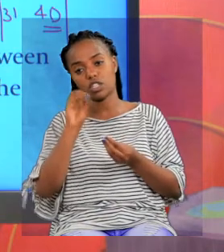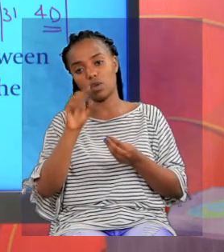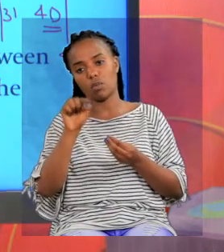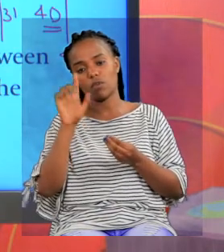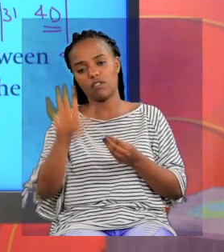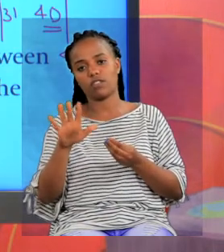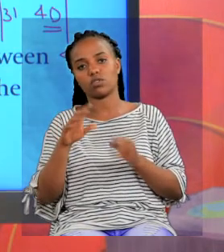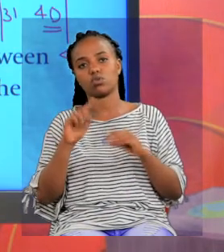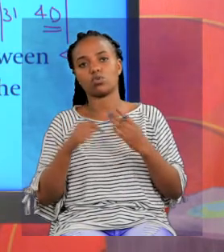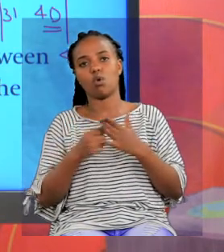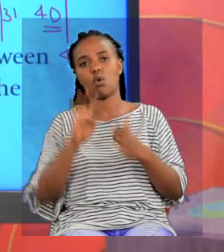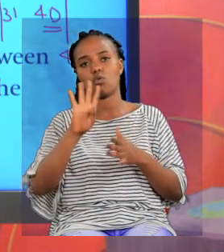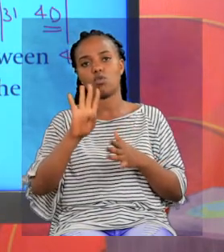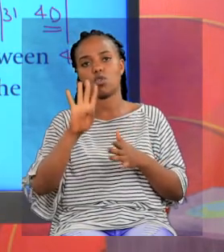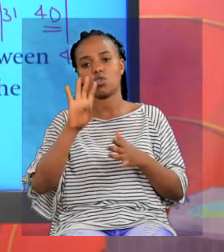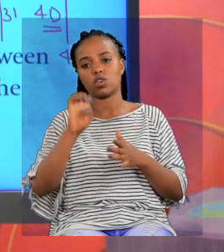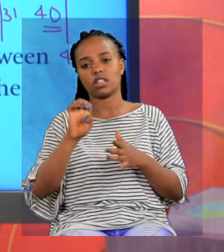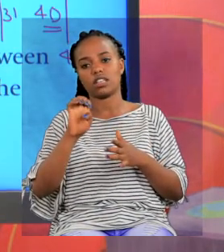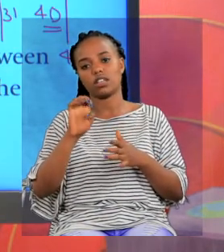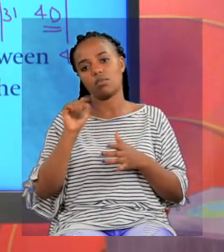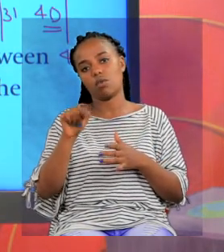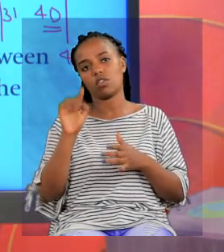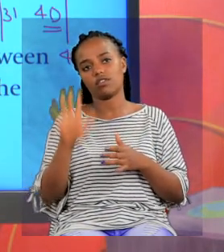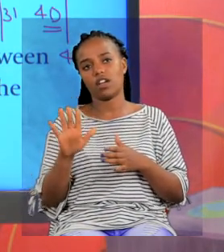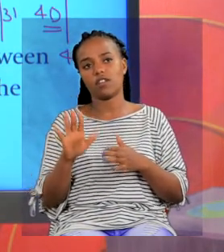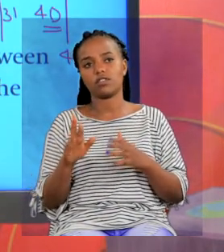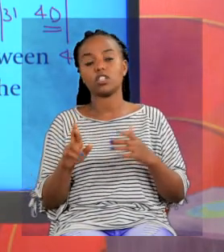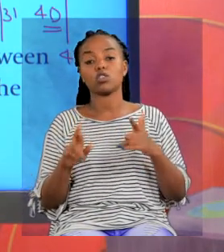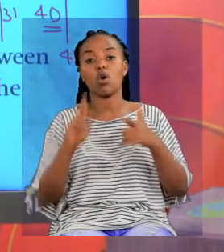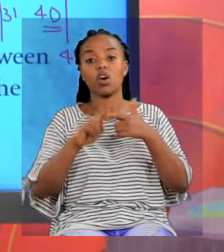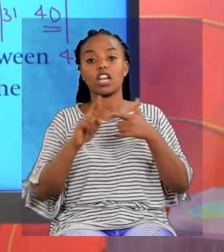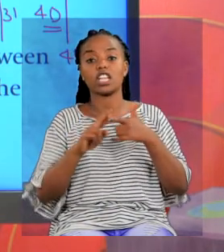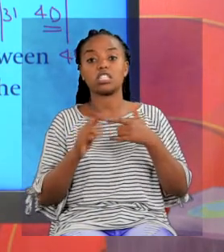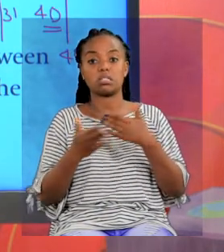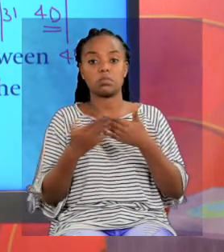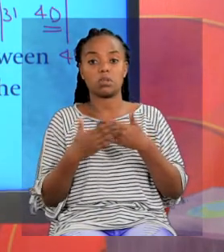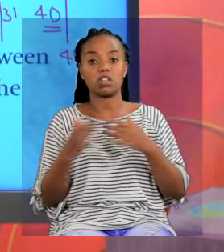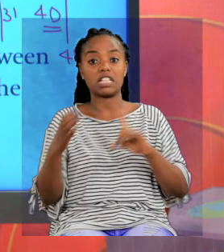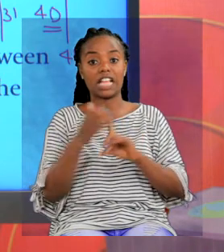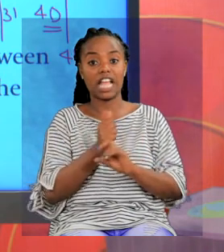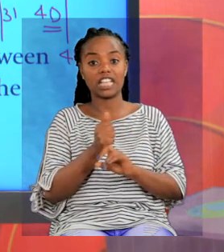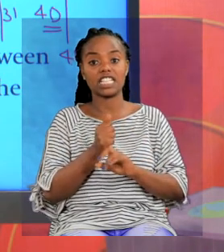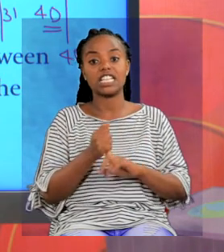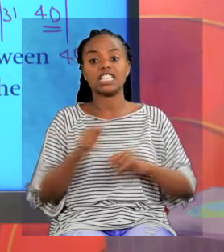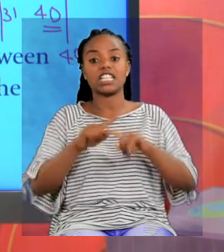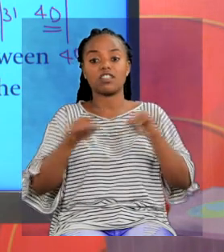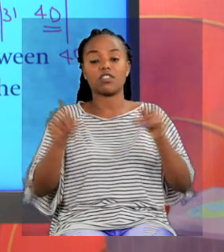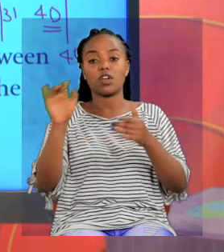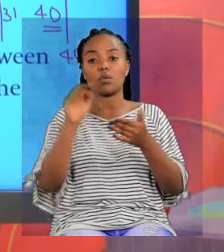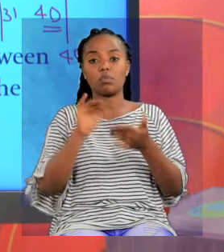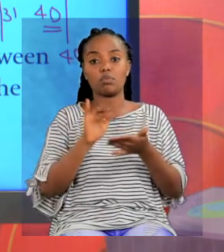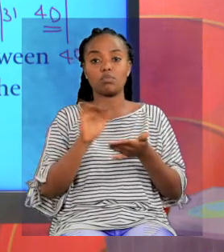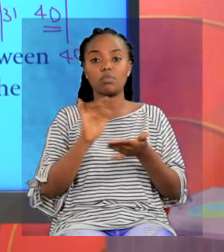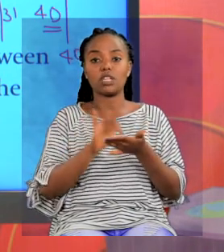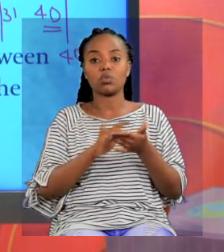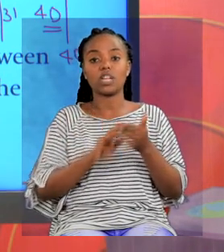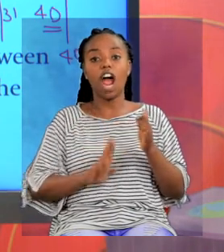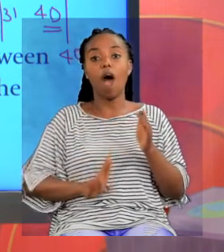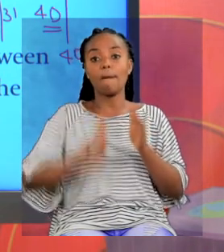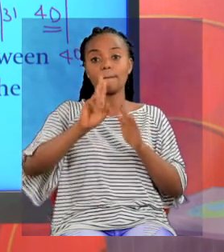40.5. Here it says, range is simply, you take the difference between upper class boundary of the highest